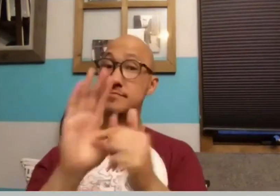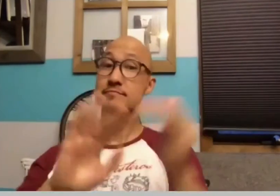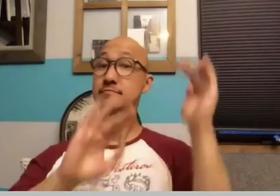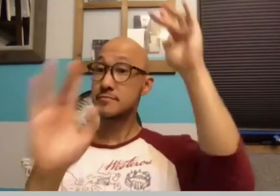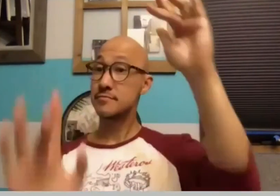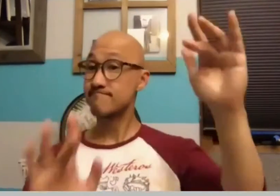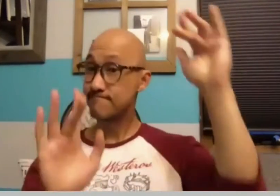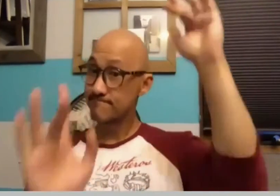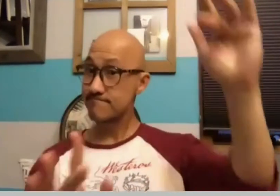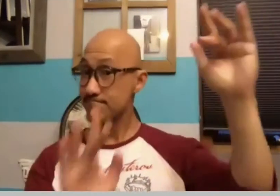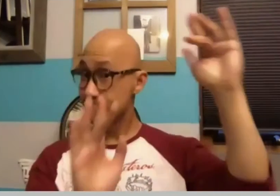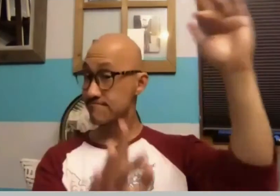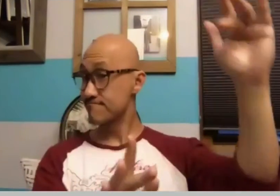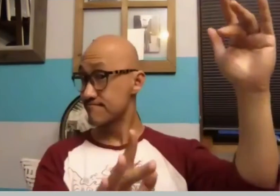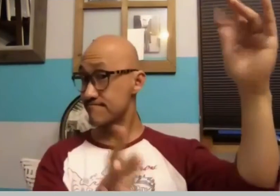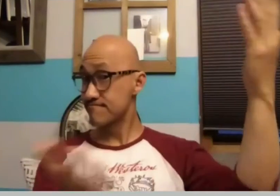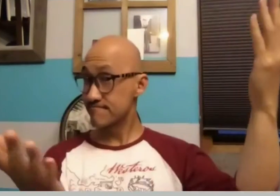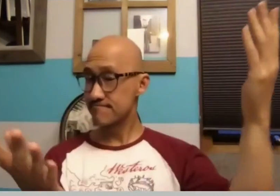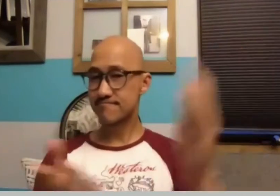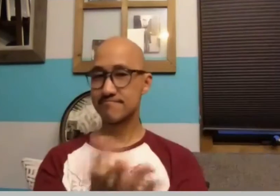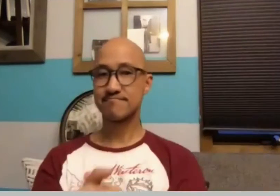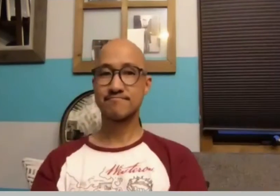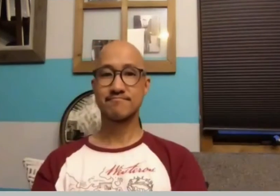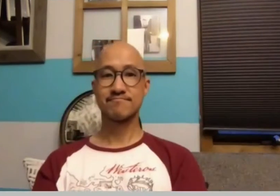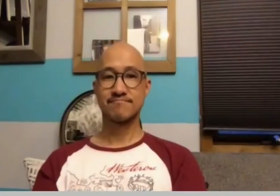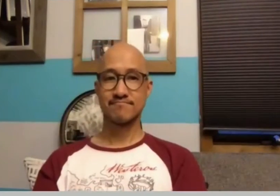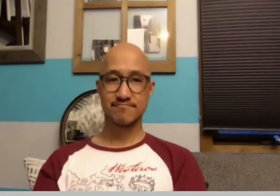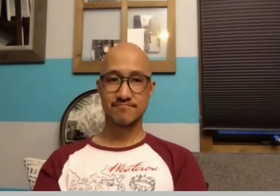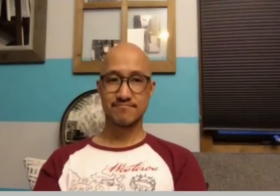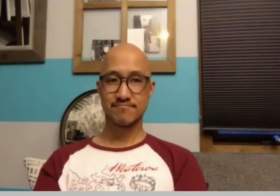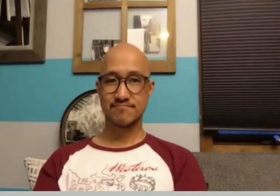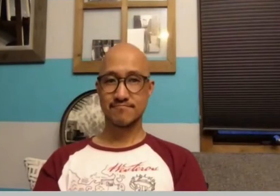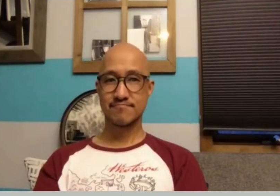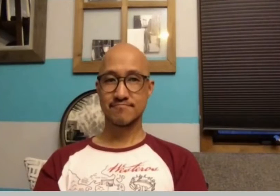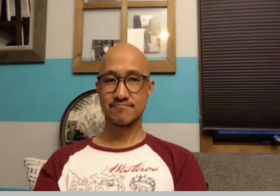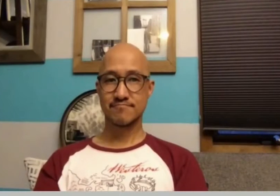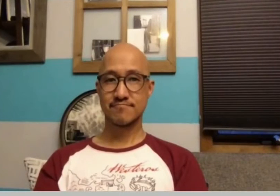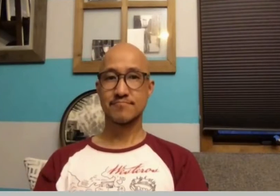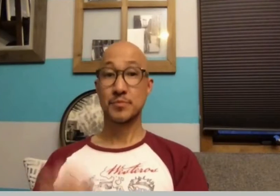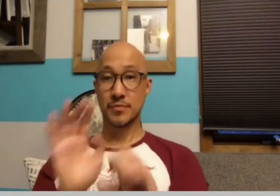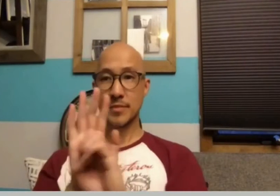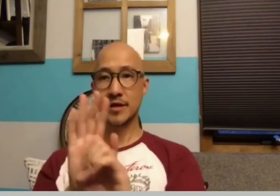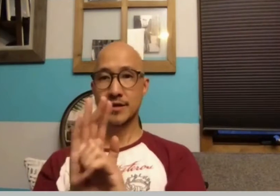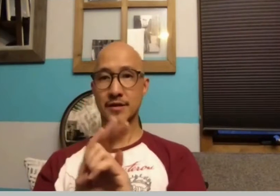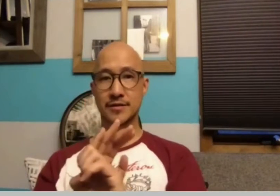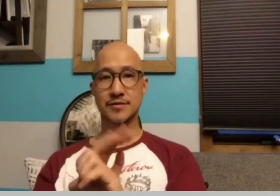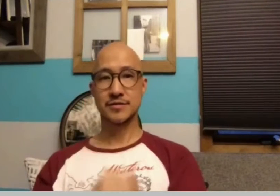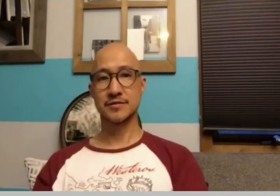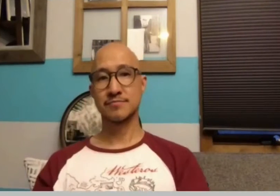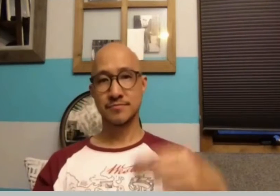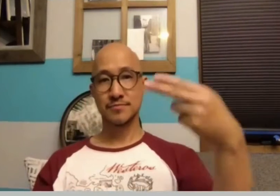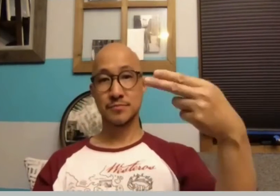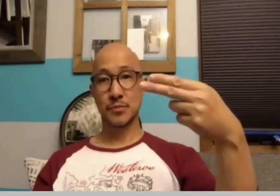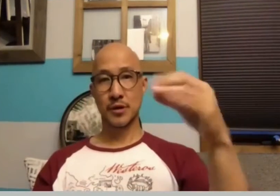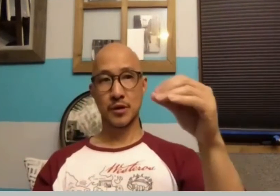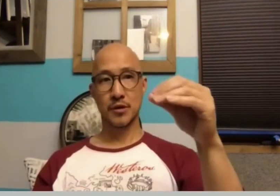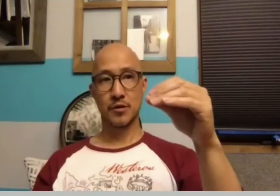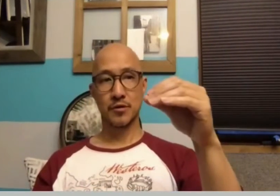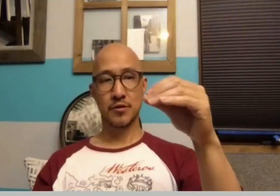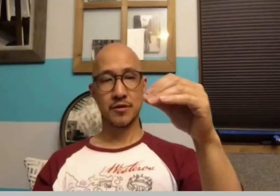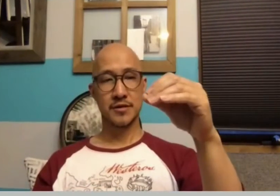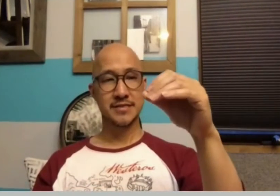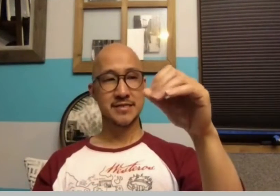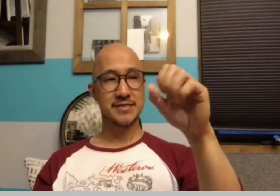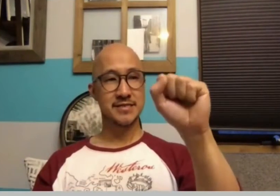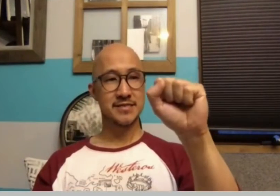God does with his people. He tells them to marry Gomer, an unfaithful woman or a scandalous woman, however it's interpreted. And she, of course, she